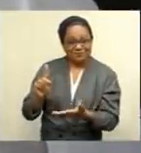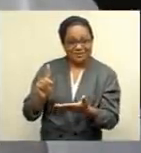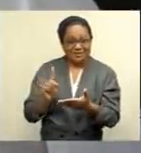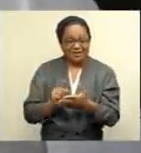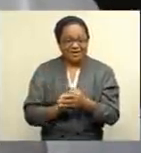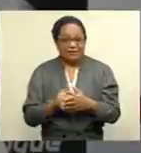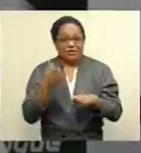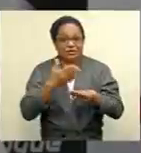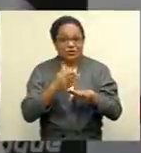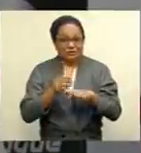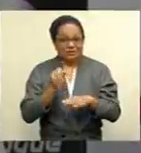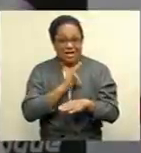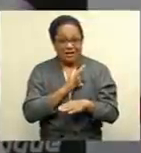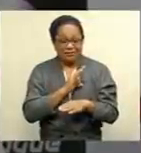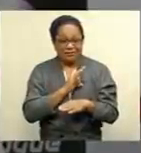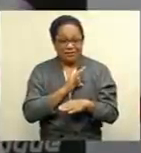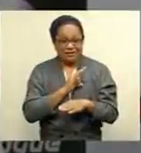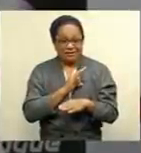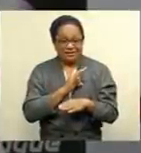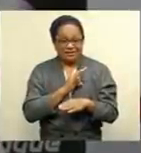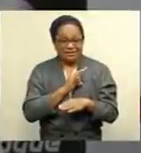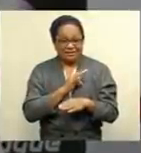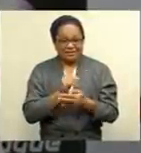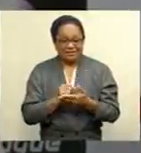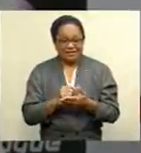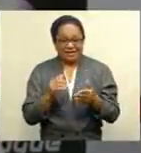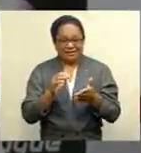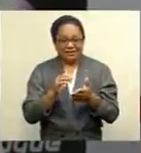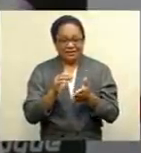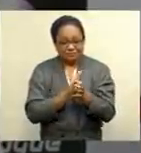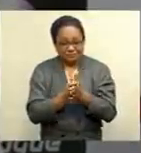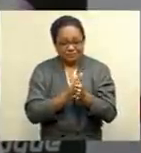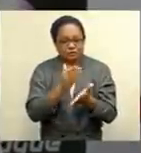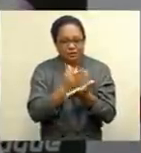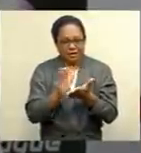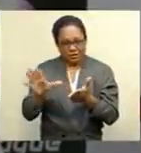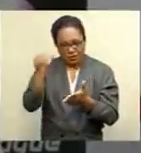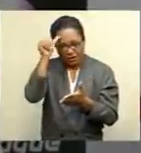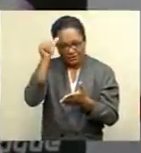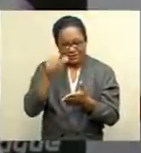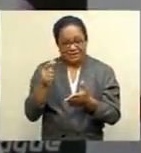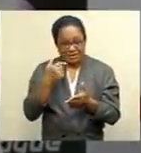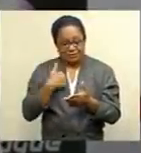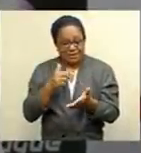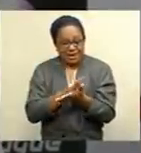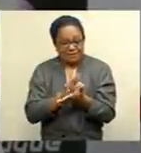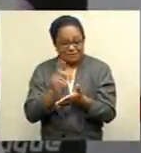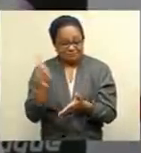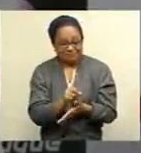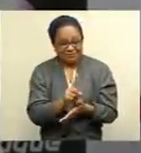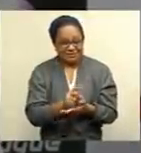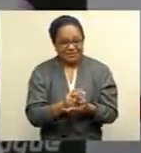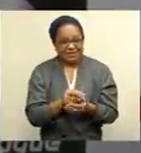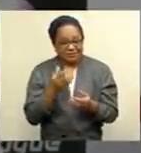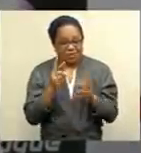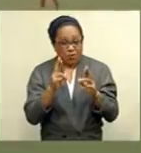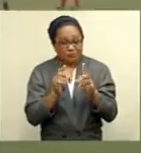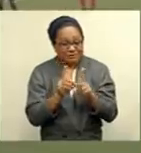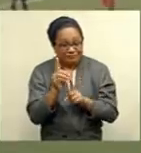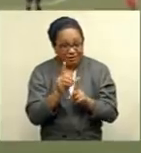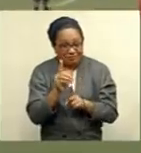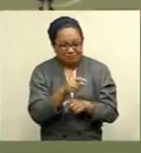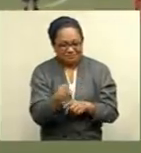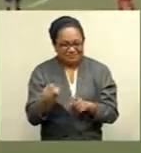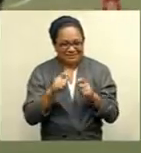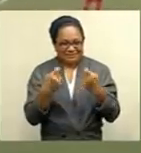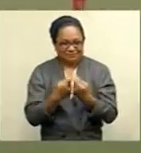knowledge. I'm really confident that I'm in the right place with all these good people to develop something very good.